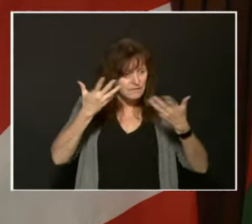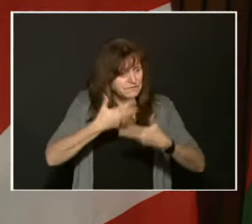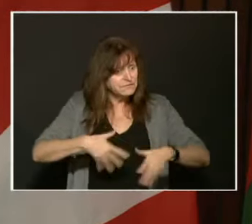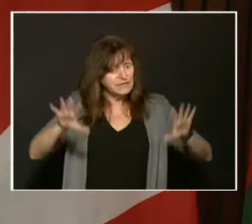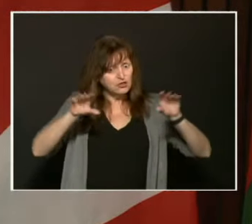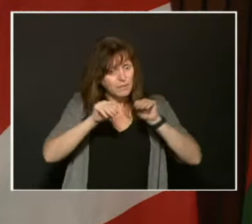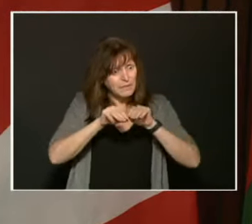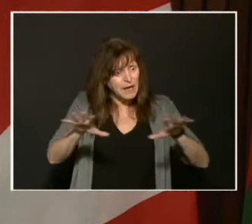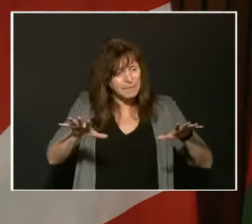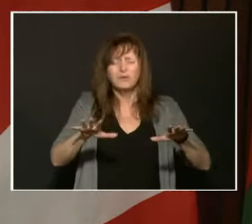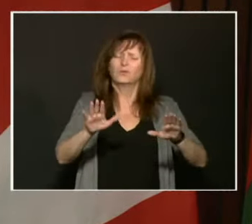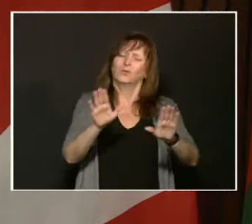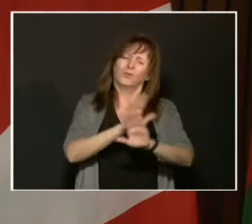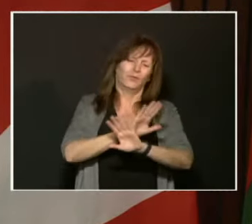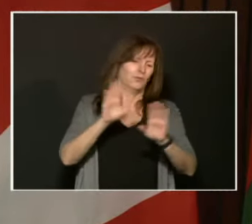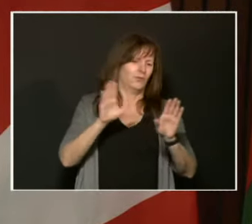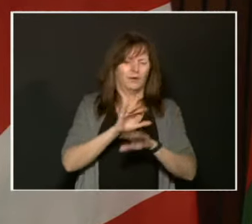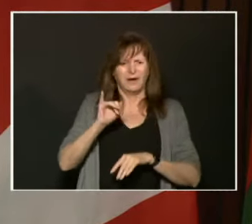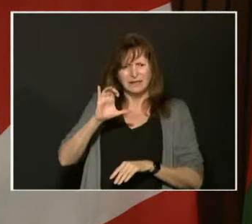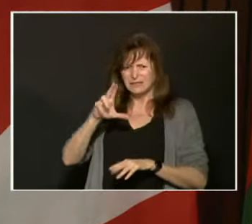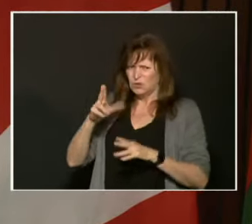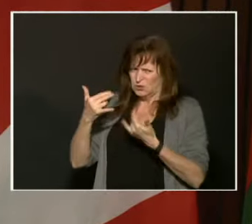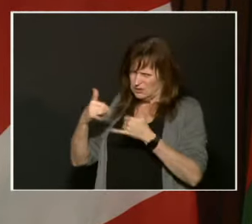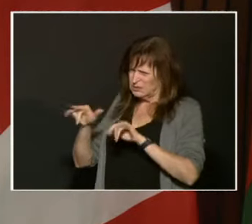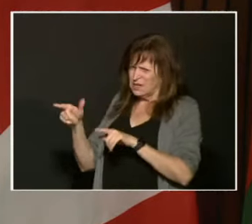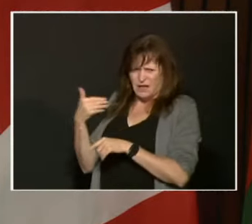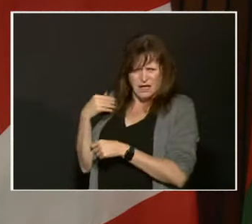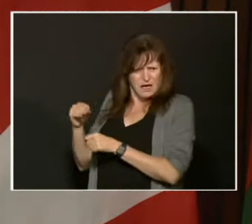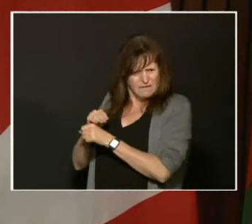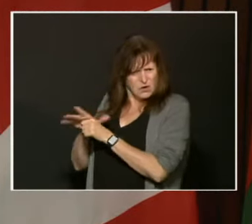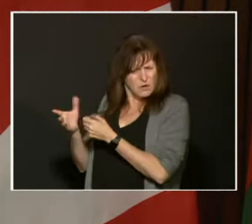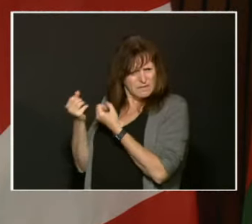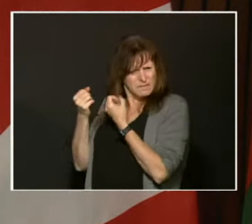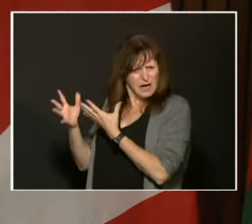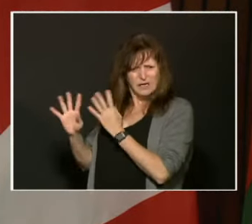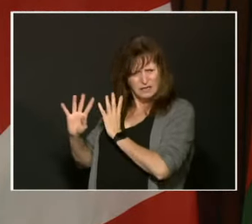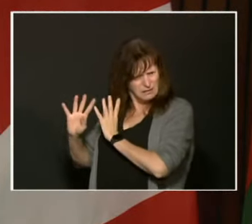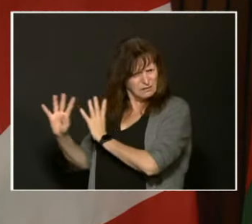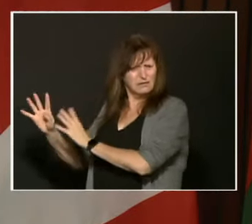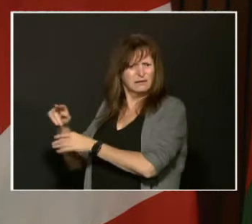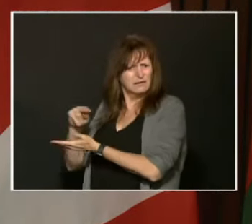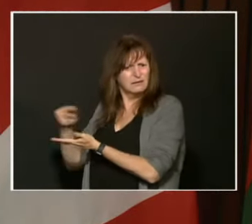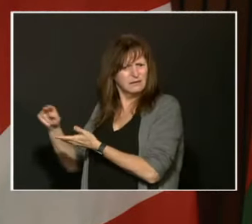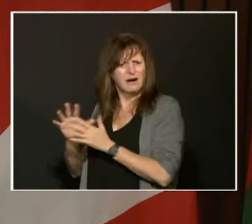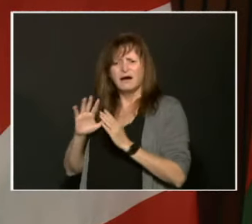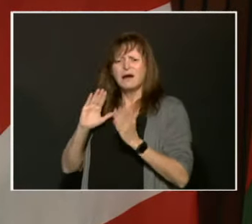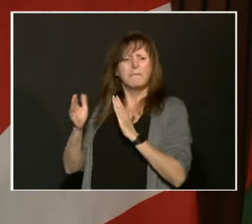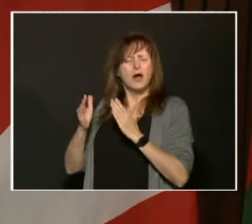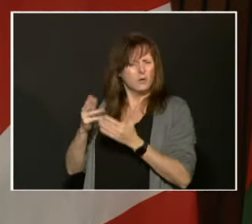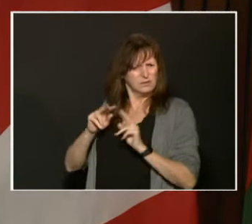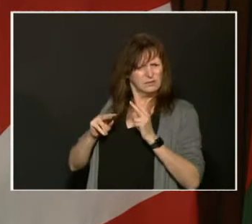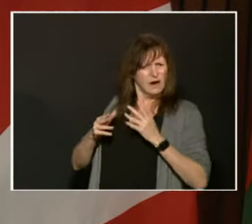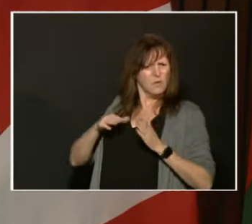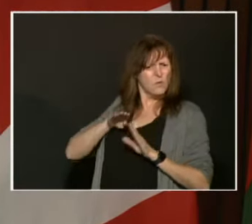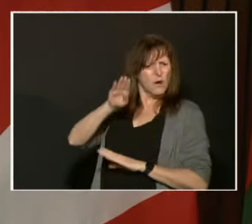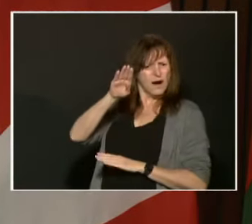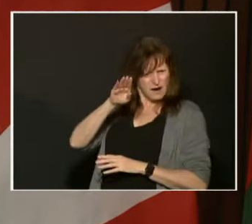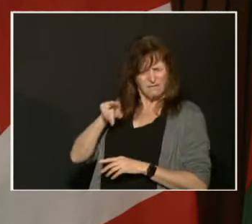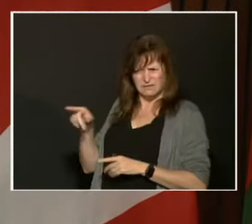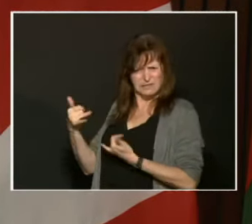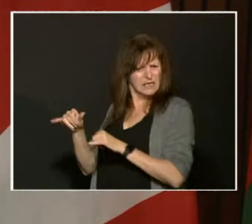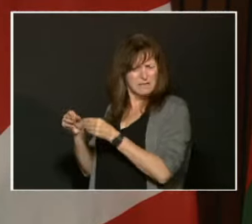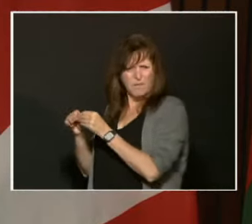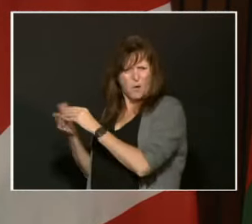Our ICUs still have more COVID-19 patients than they did at the peak of the second wave. The Delta variant, what we